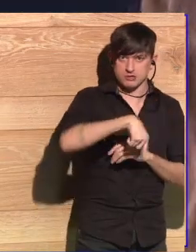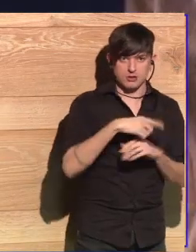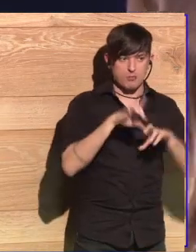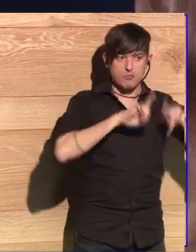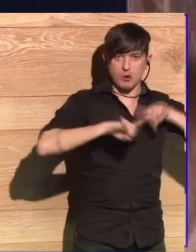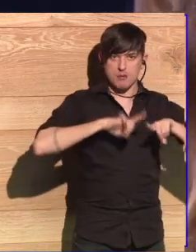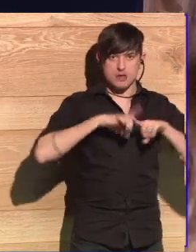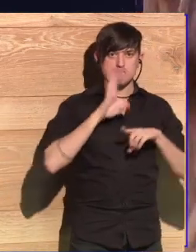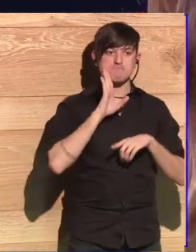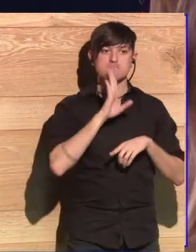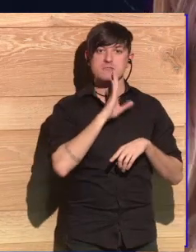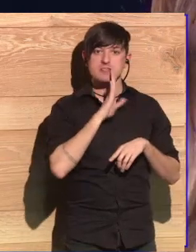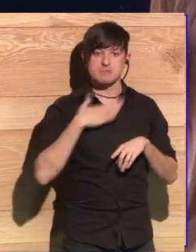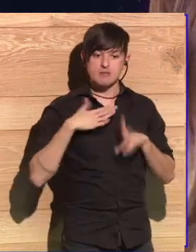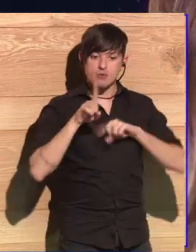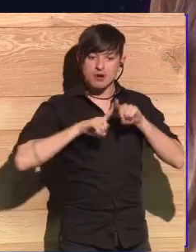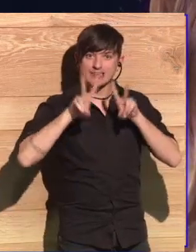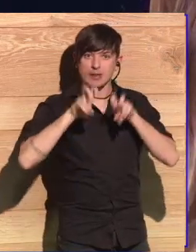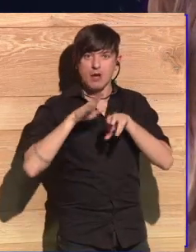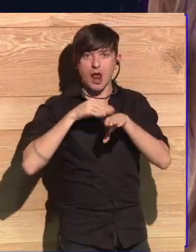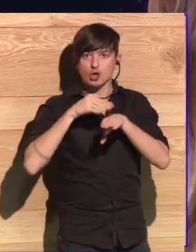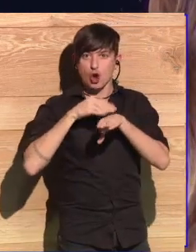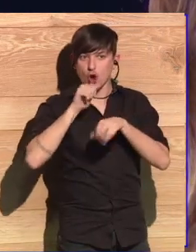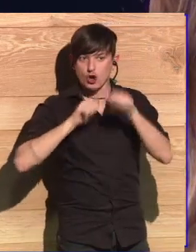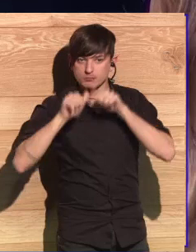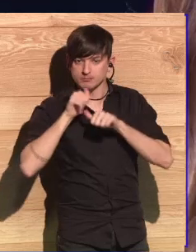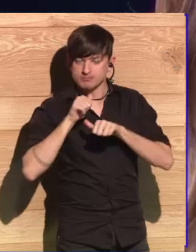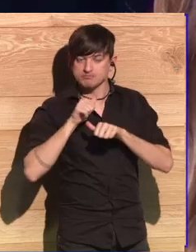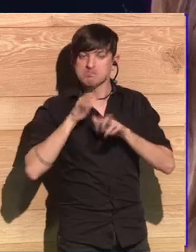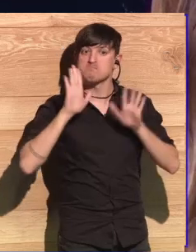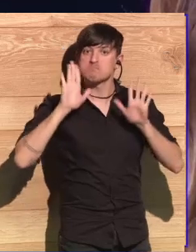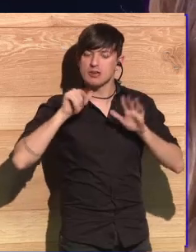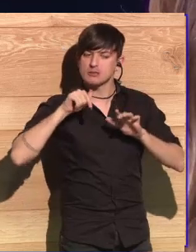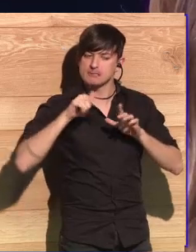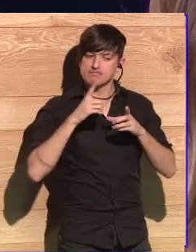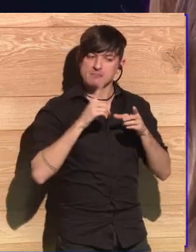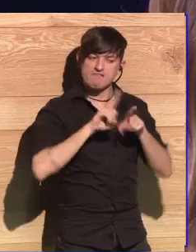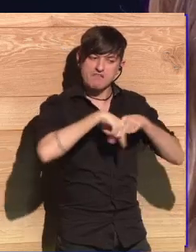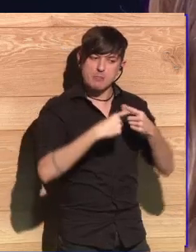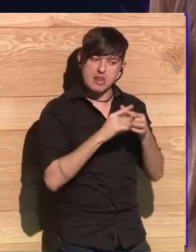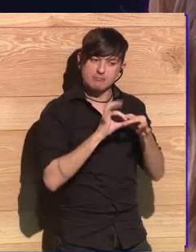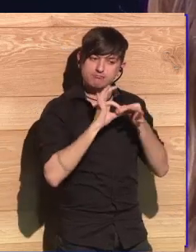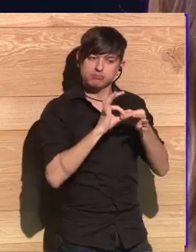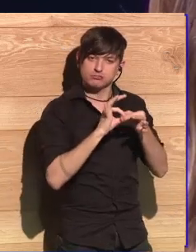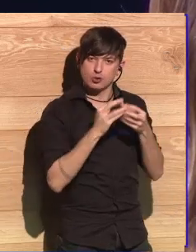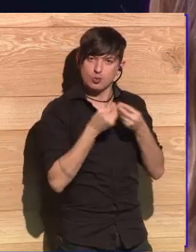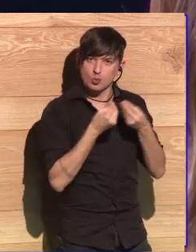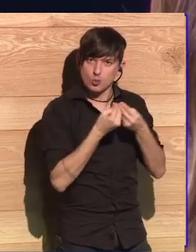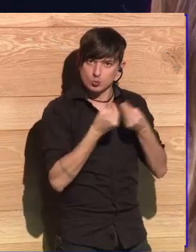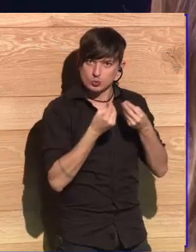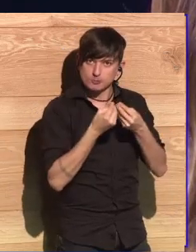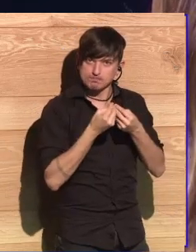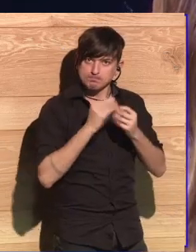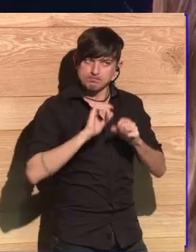together. She was just, as a kid, I would notice that I'd go to my friend's house to visit, and their